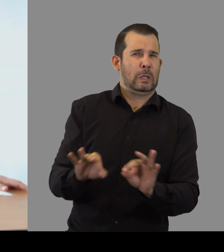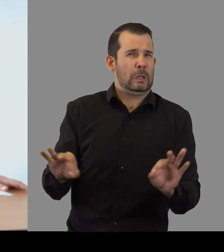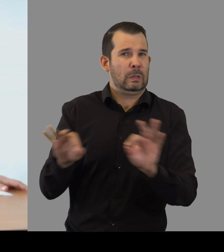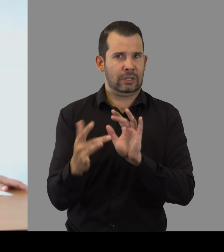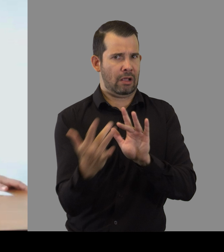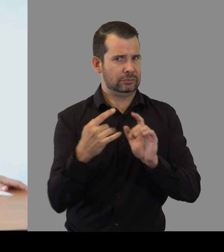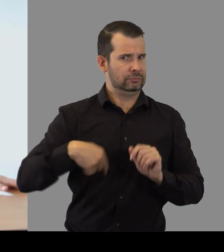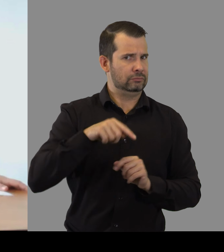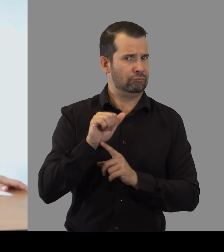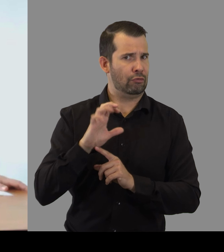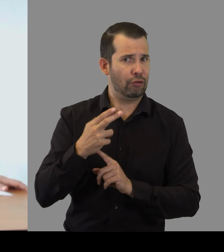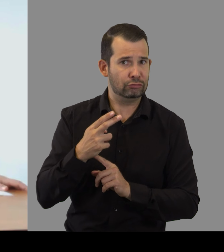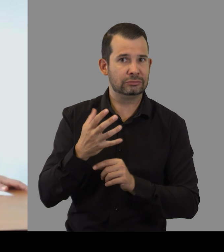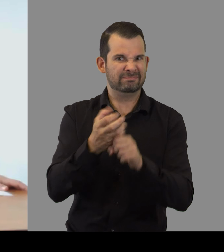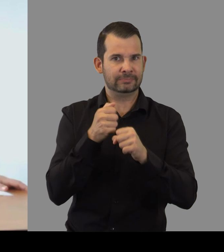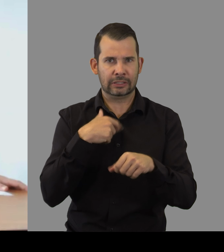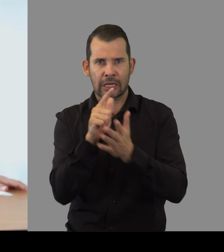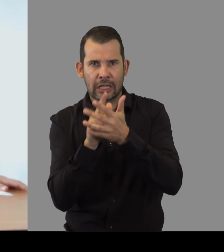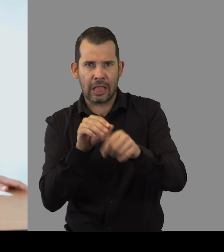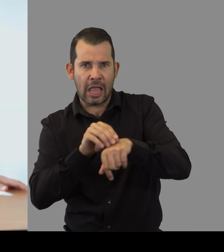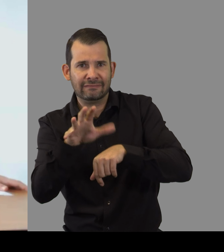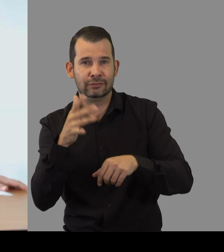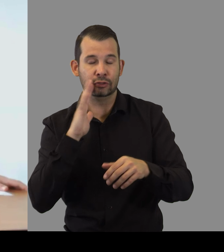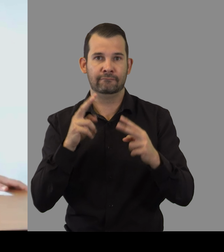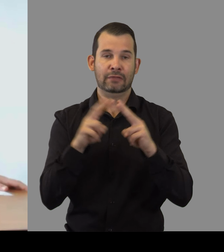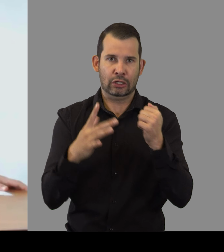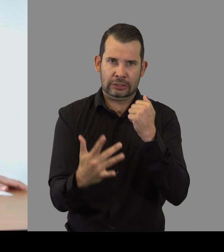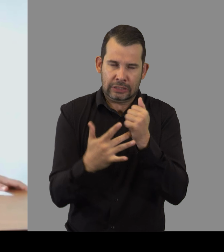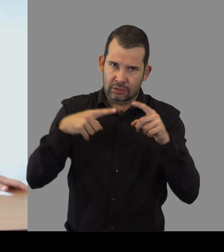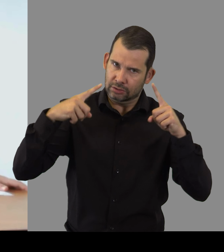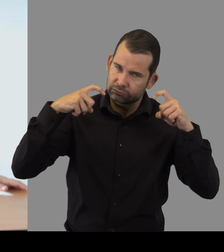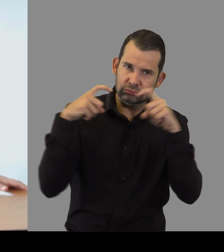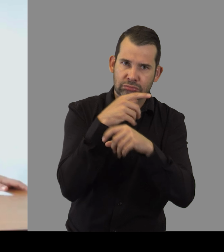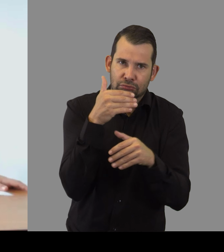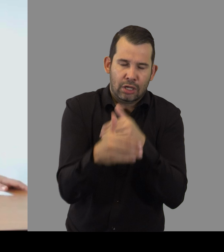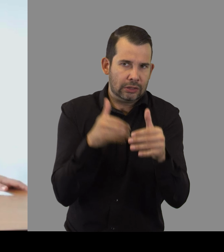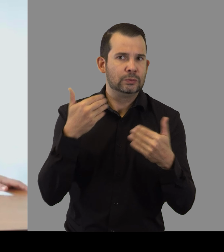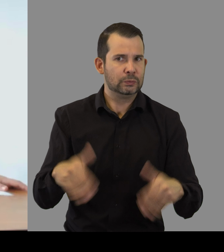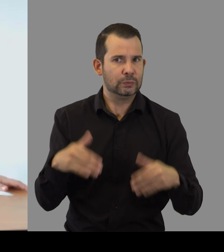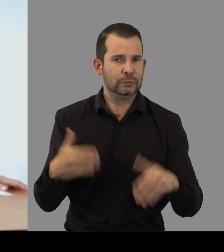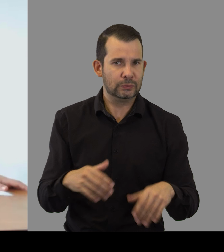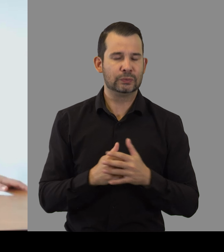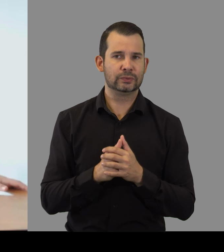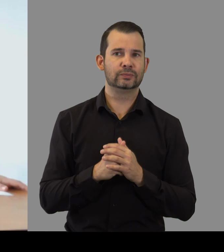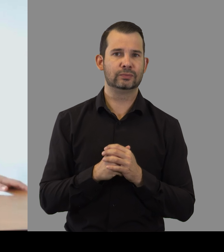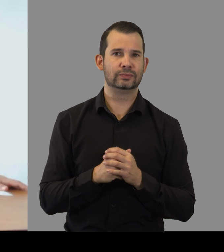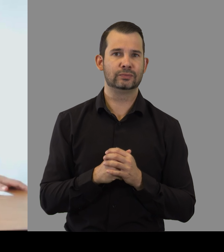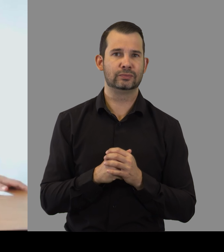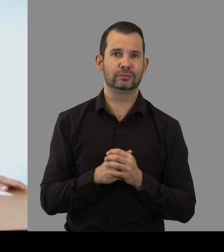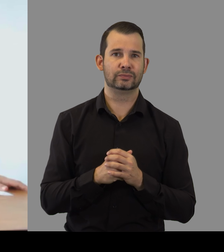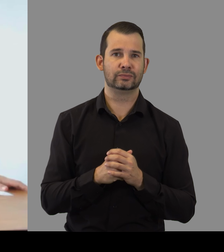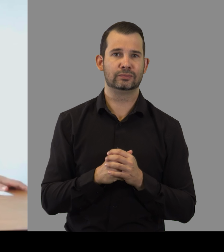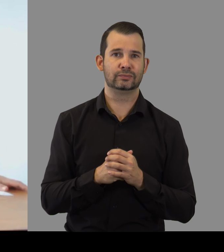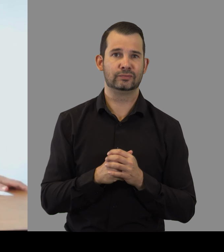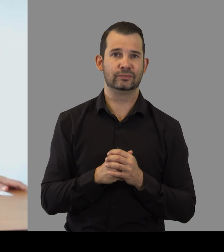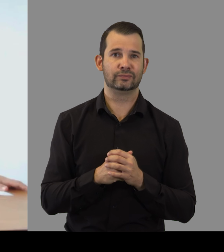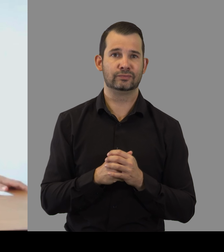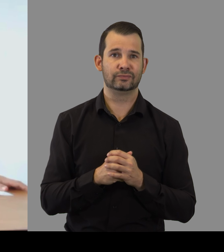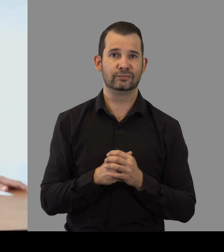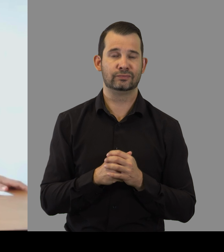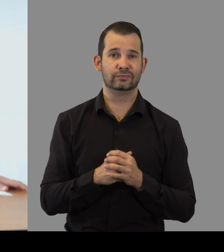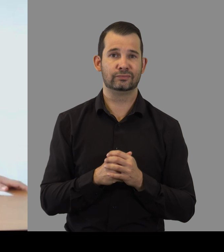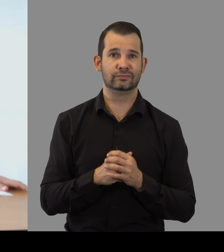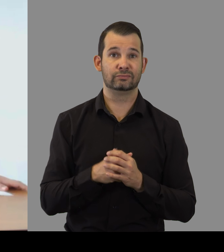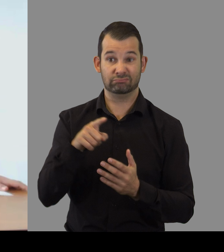expediting a case, it's really important to contact Arch and receive that legal advice, because it is a very technical process.